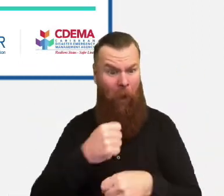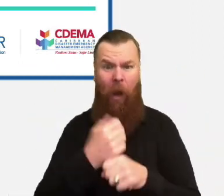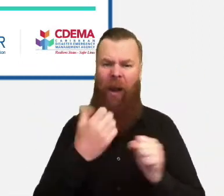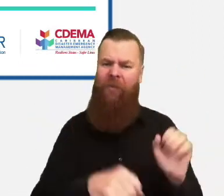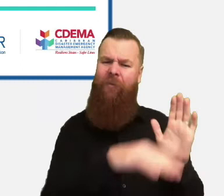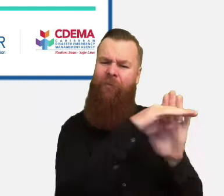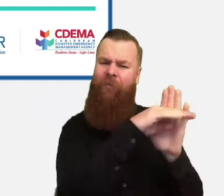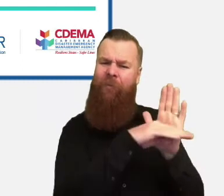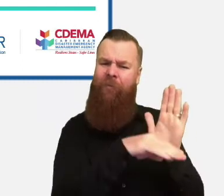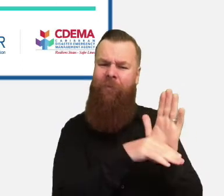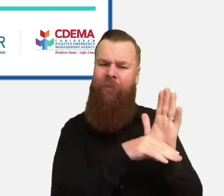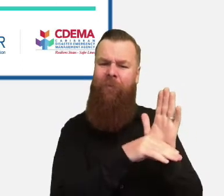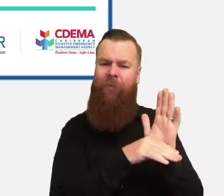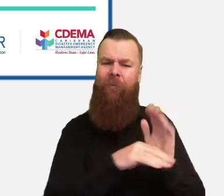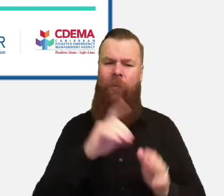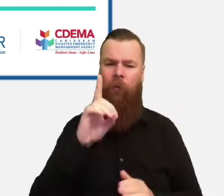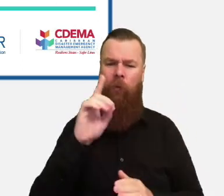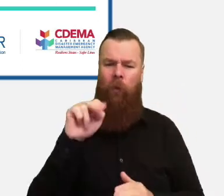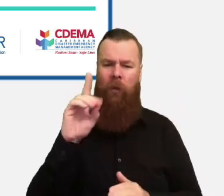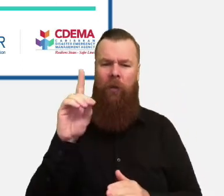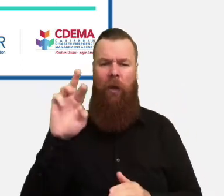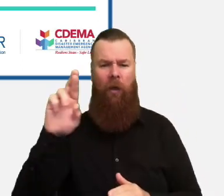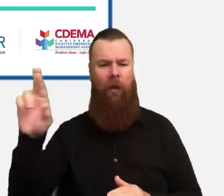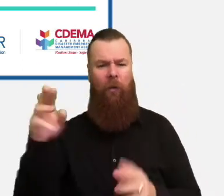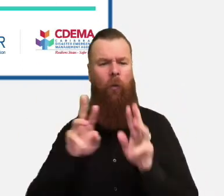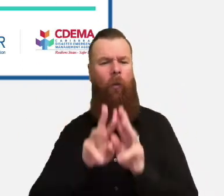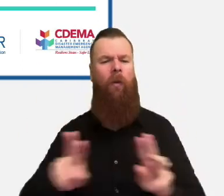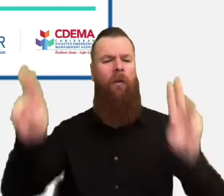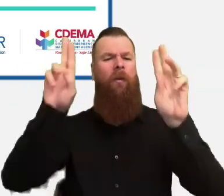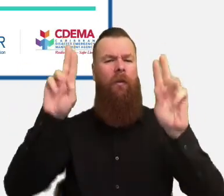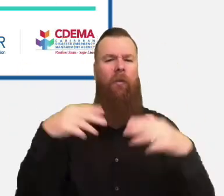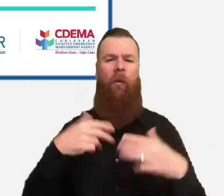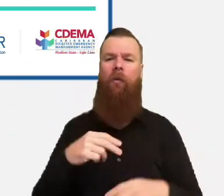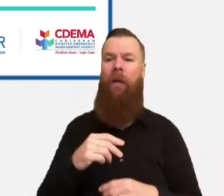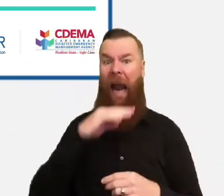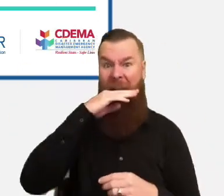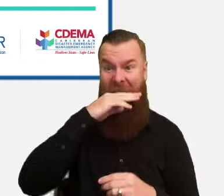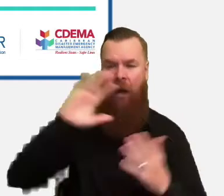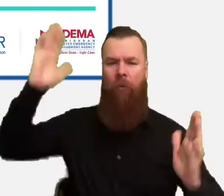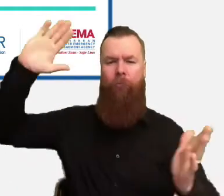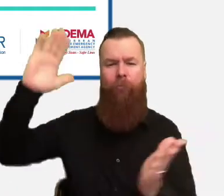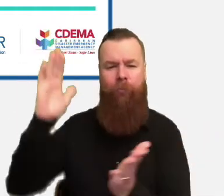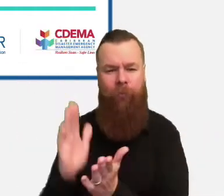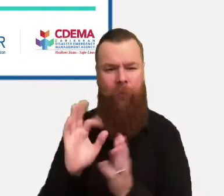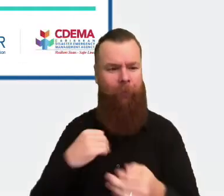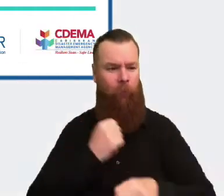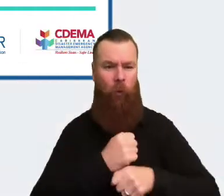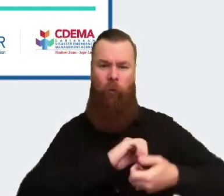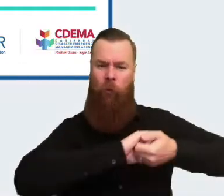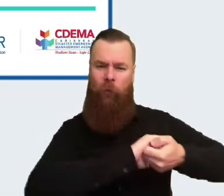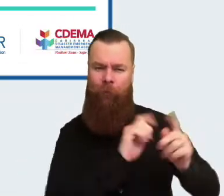Reduction Department, and these are very, very important for taking the agenda forward.